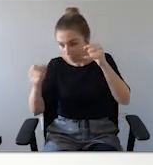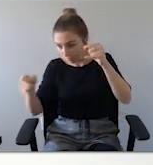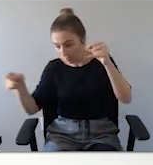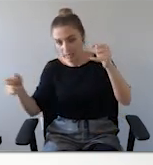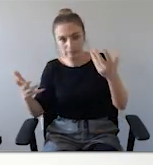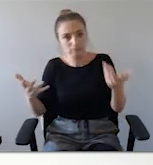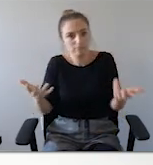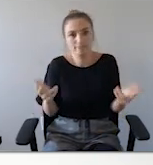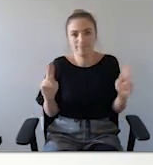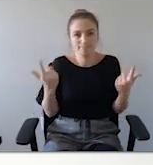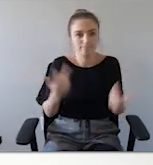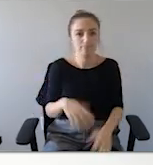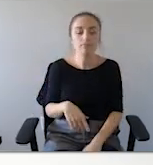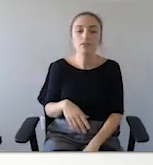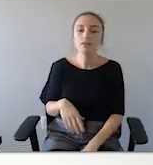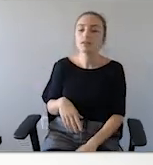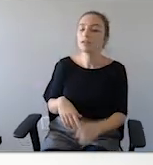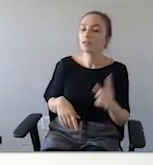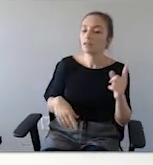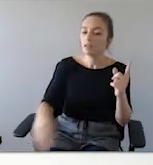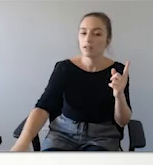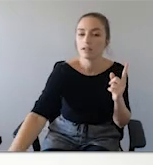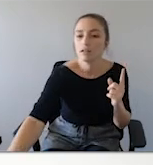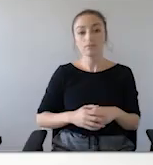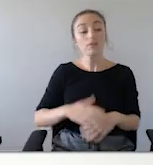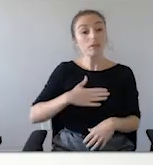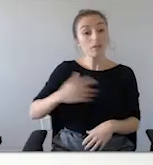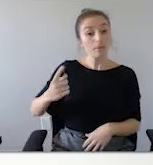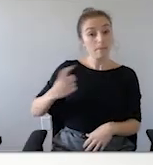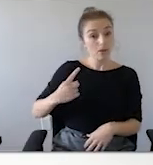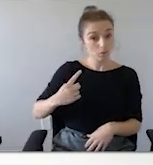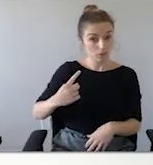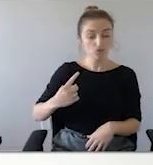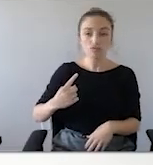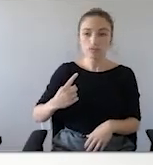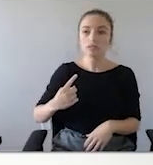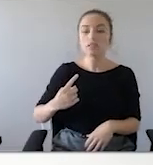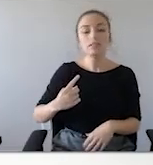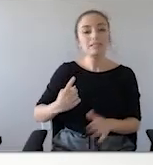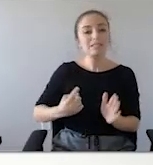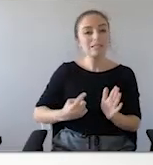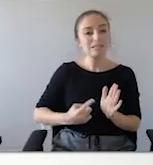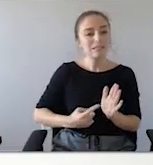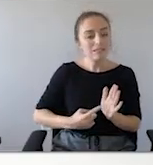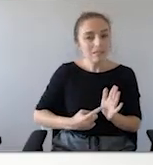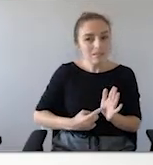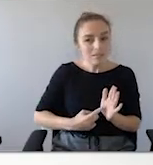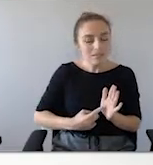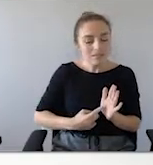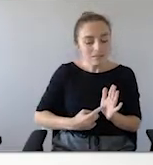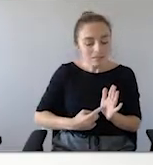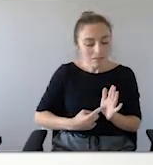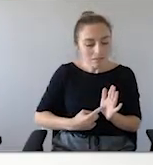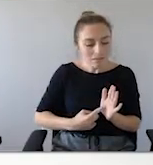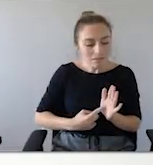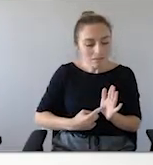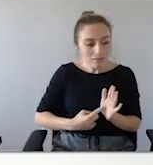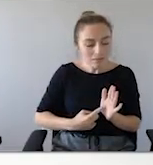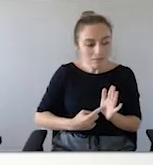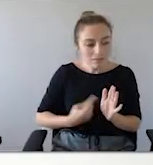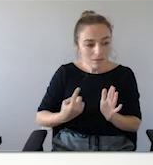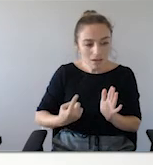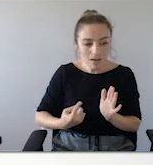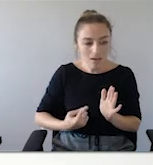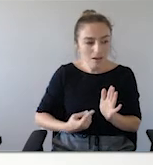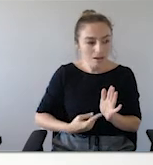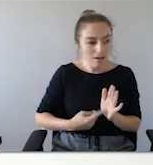Yeah, my question is exactly what you just said, that sometimes the school say that this is report, progress report is a data, it's not